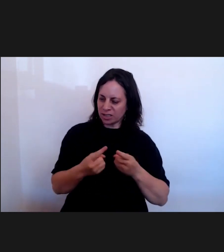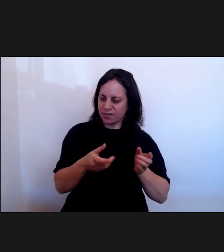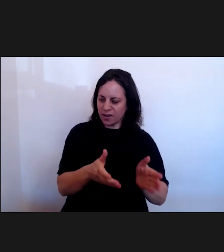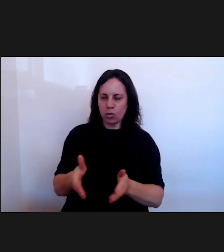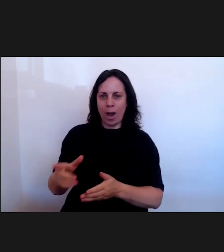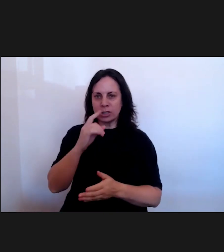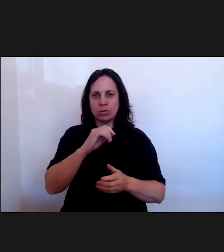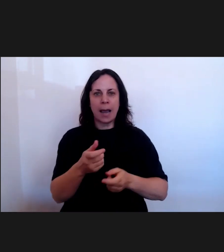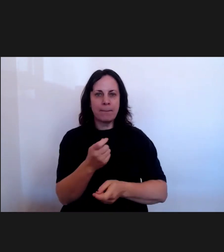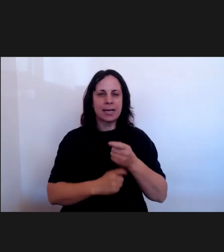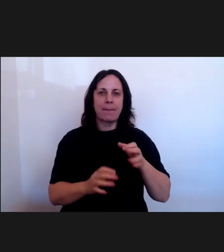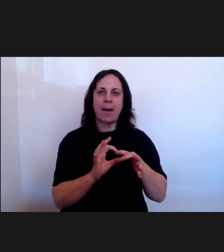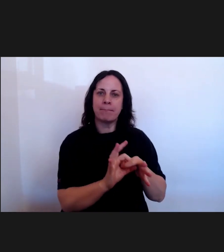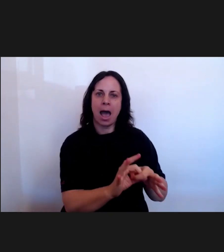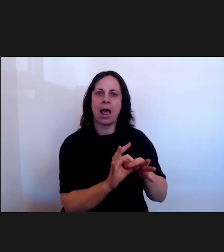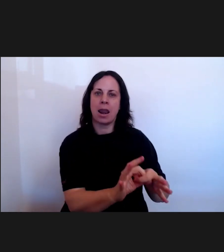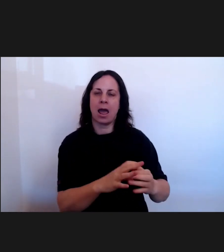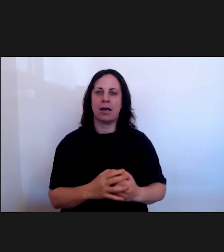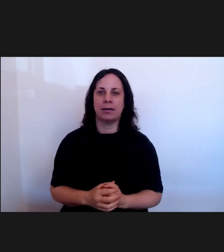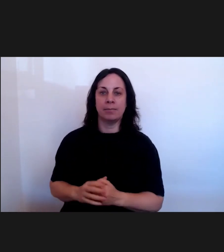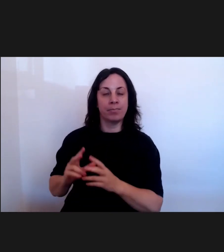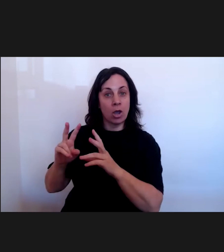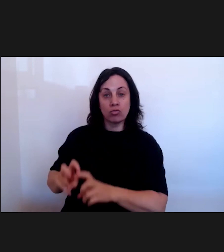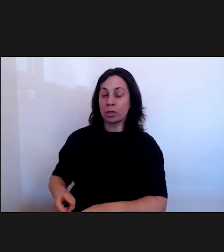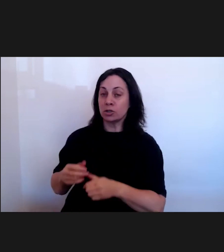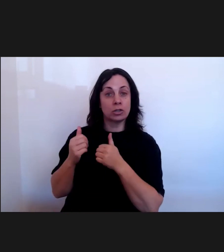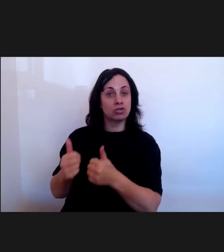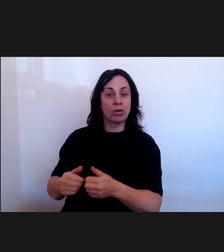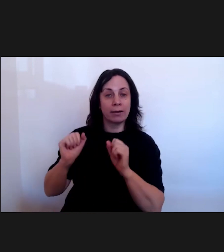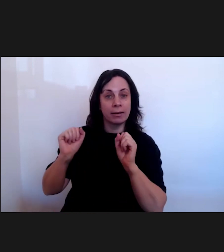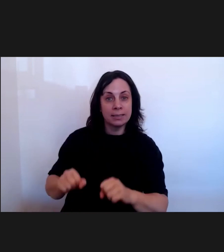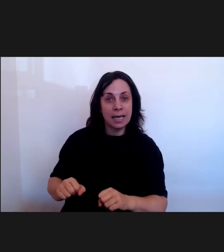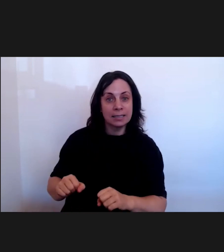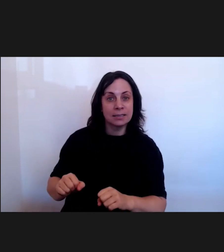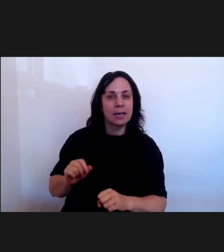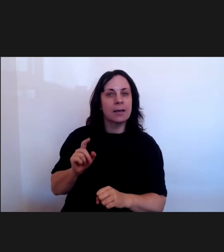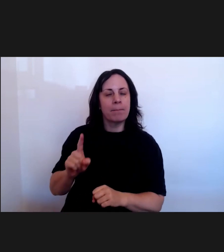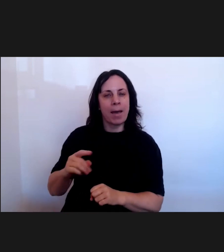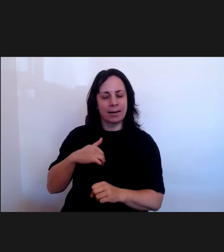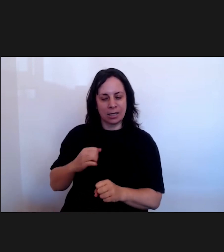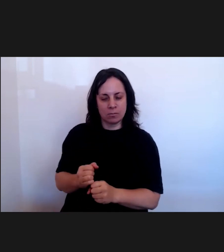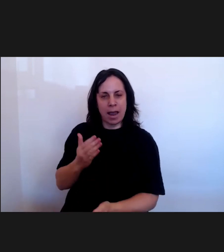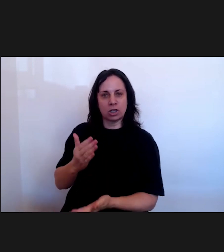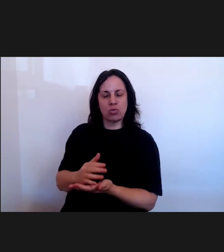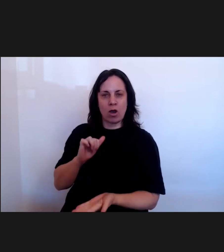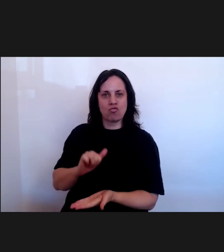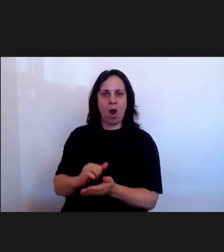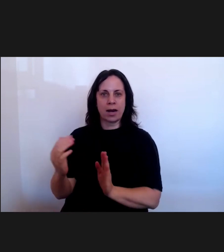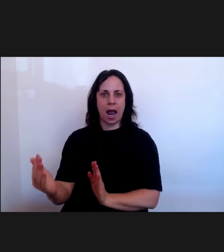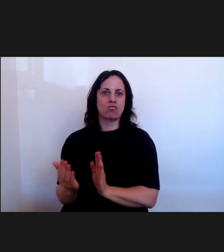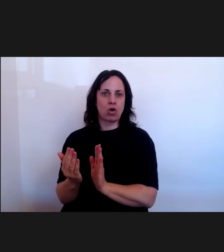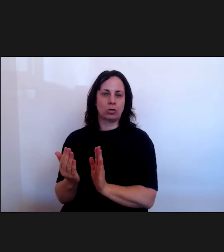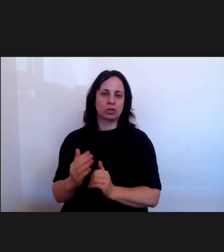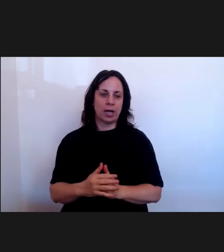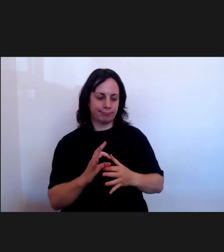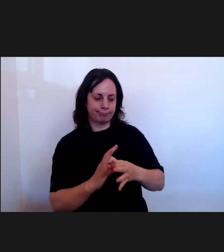there. And once again, research is great, but it's how we do it and how we engage with our communities.